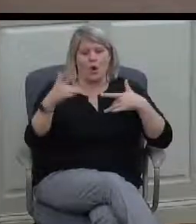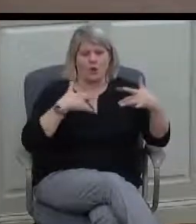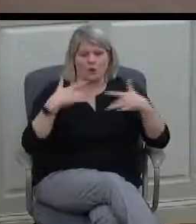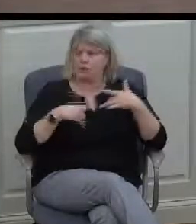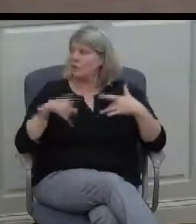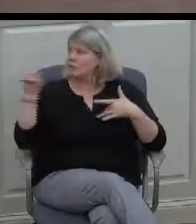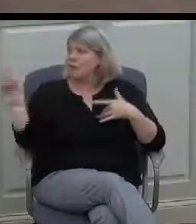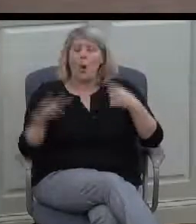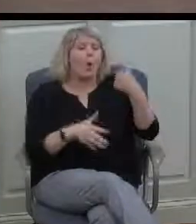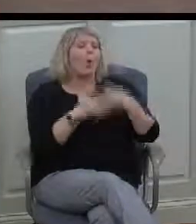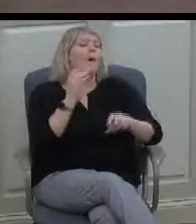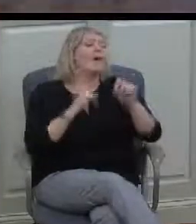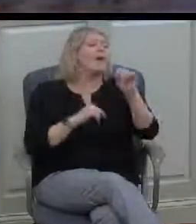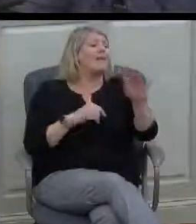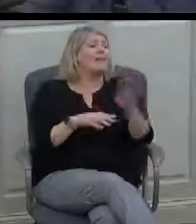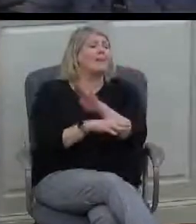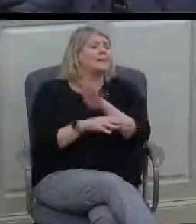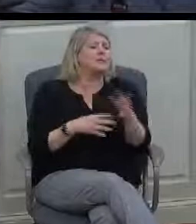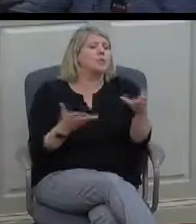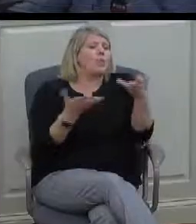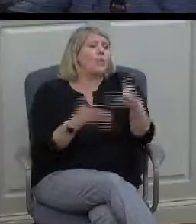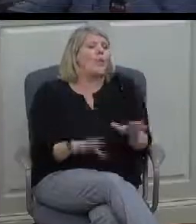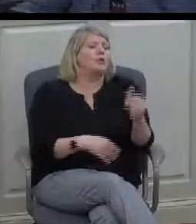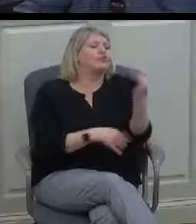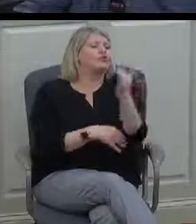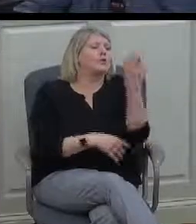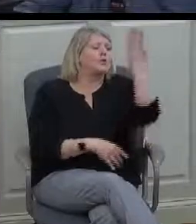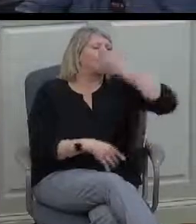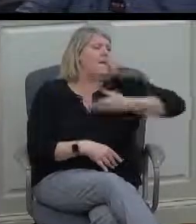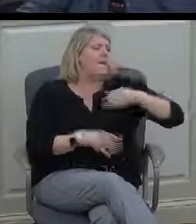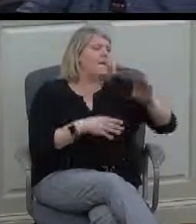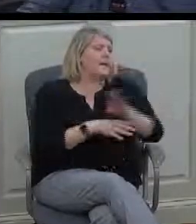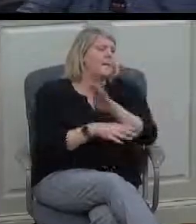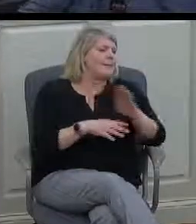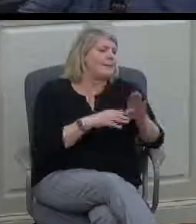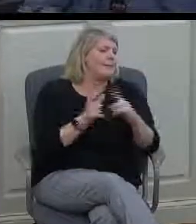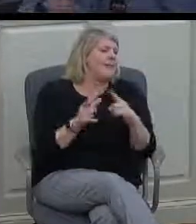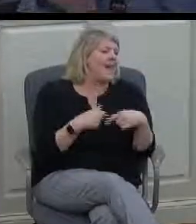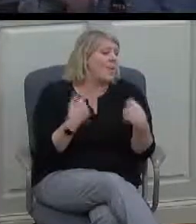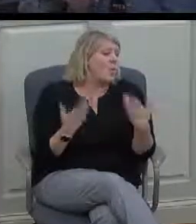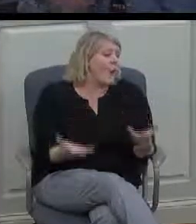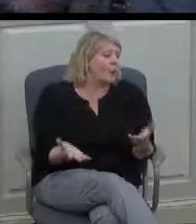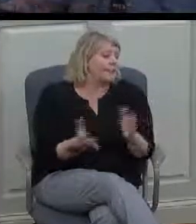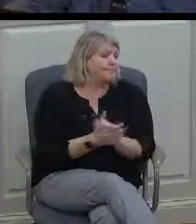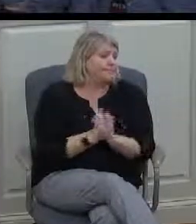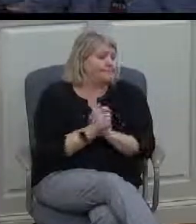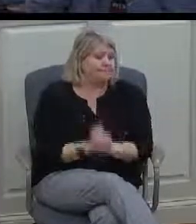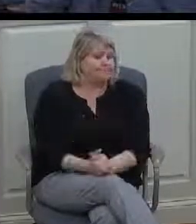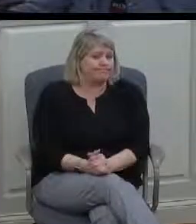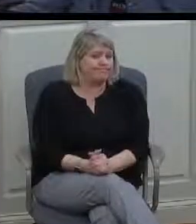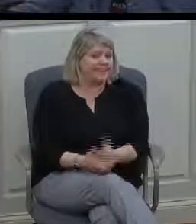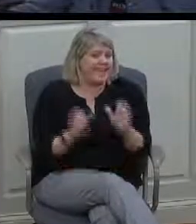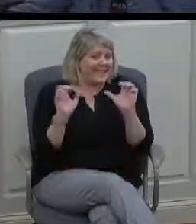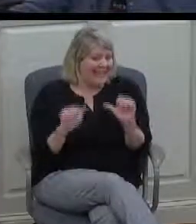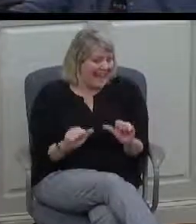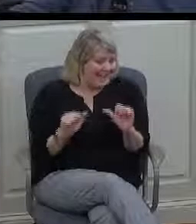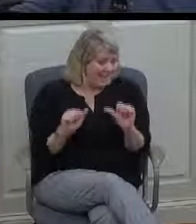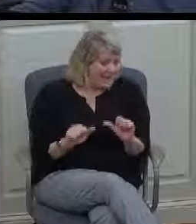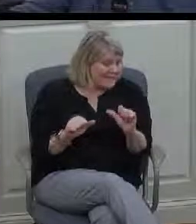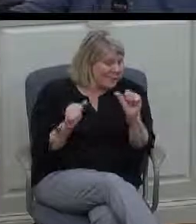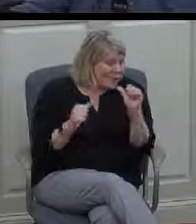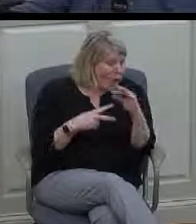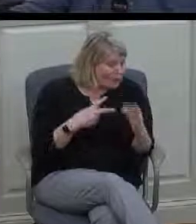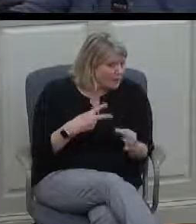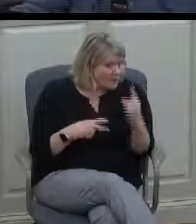business didn't want one in front of their business. I don't know, just to make that an option.